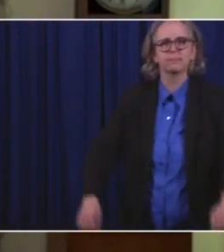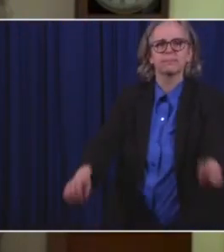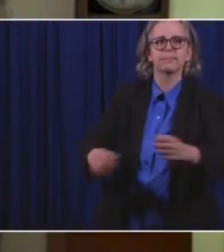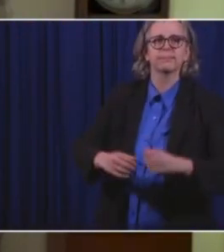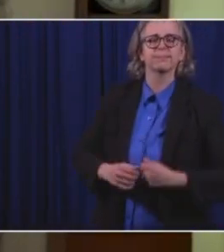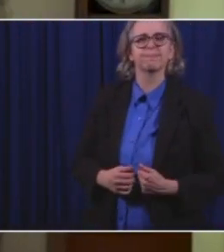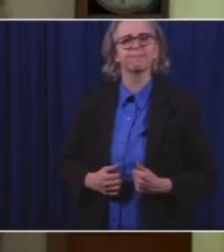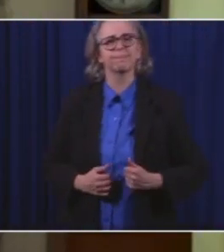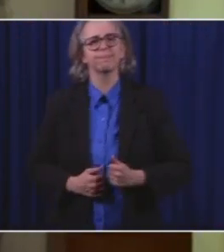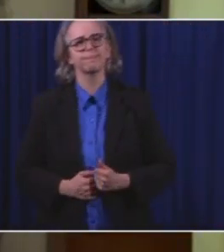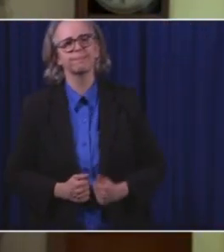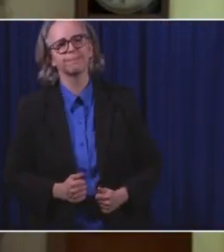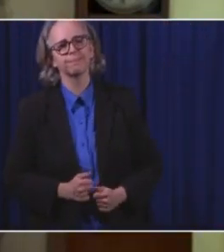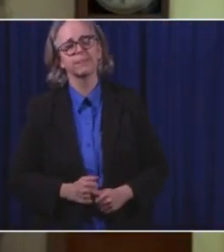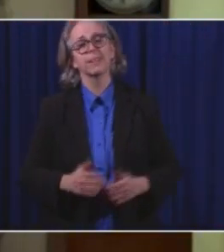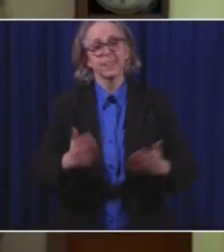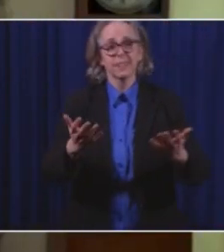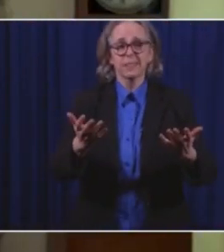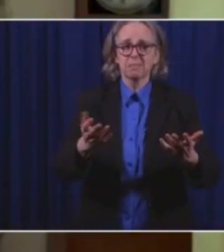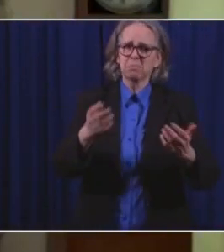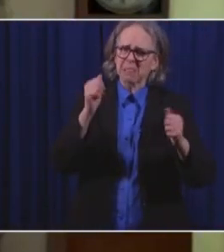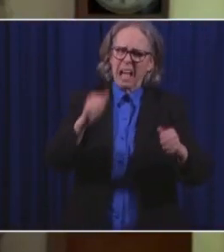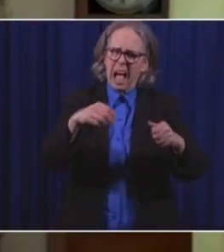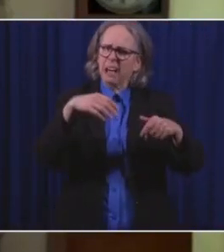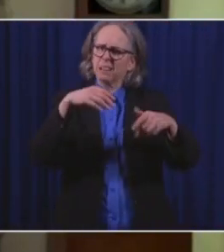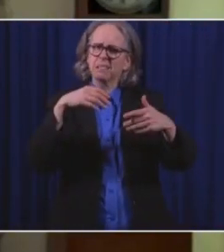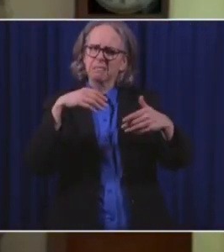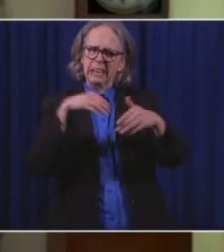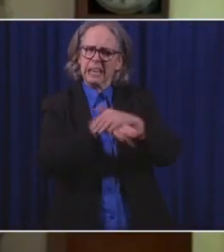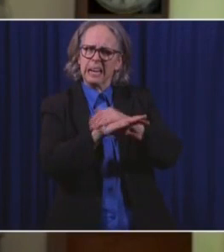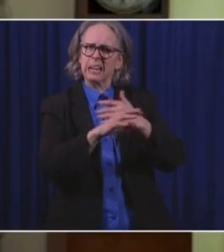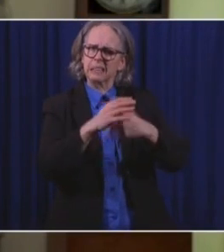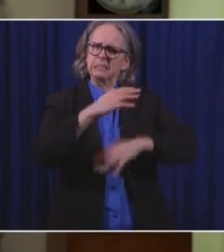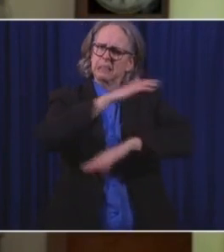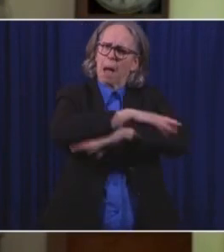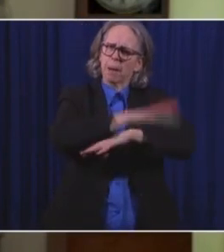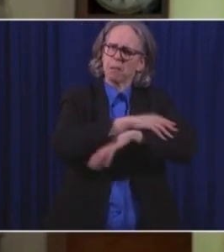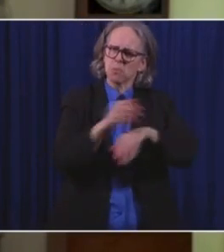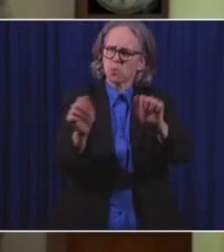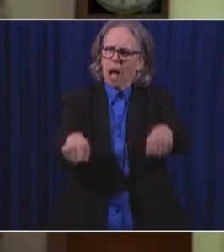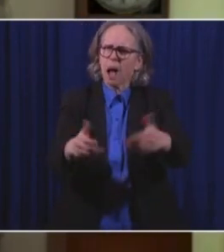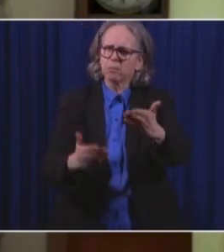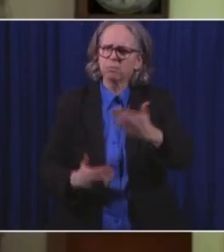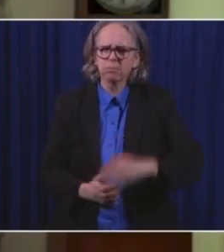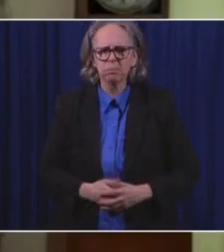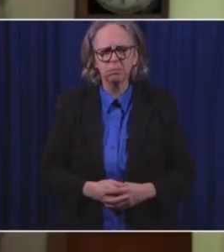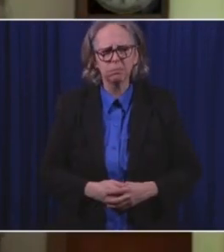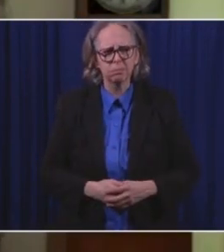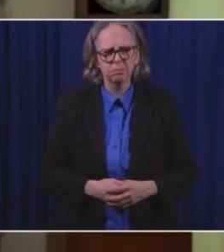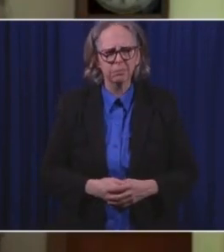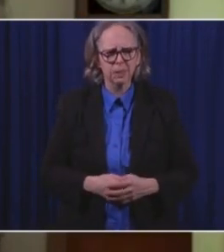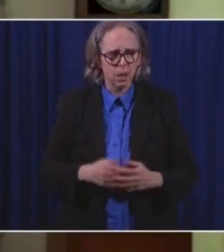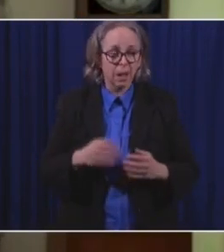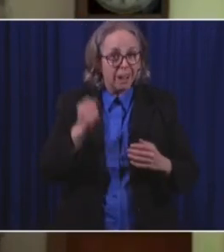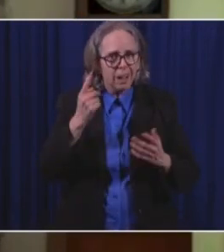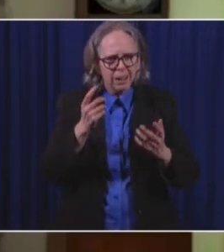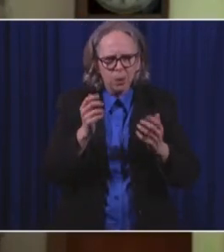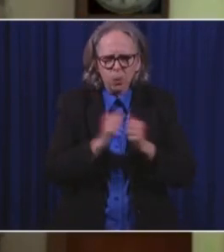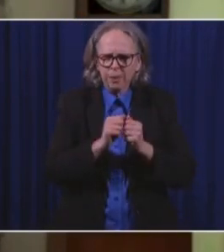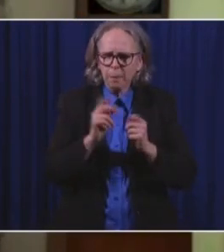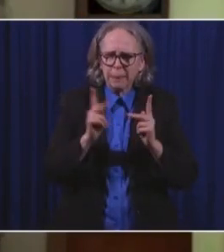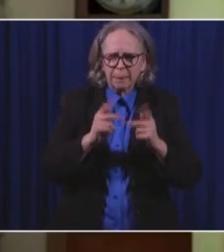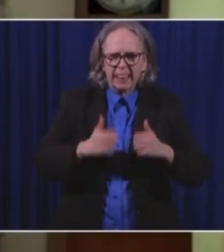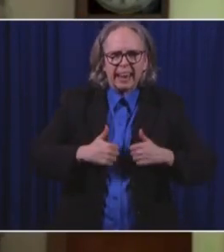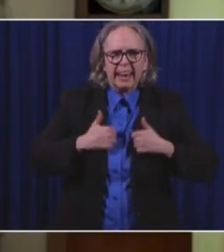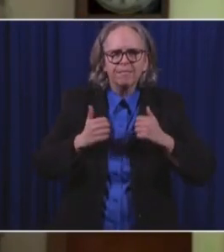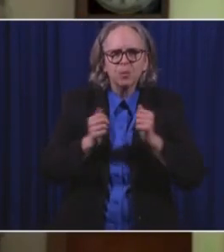You can sit at a table, and if you're with people in your household, the restaurants